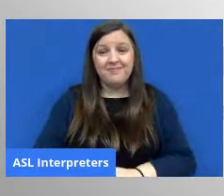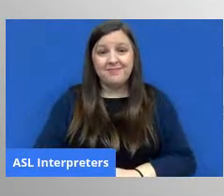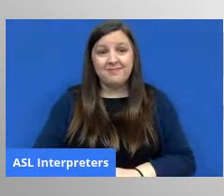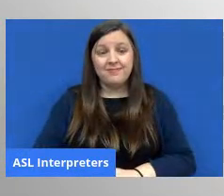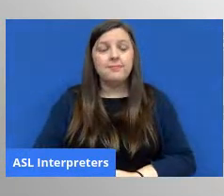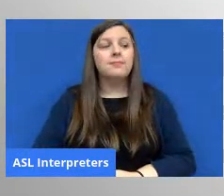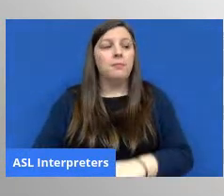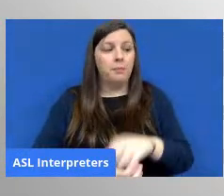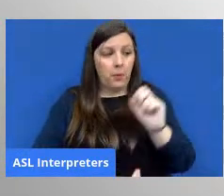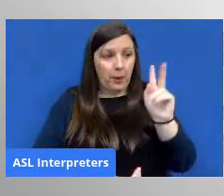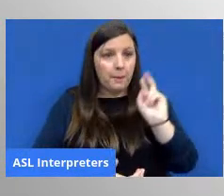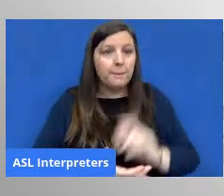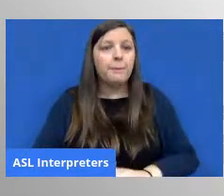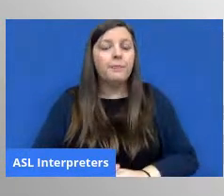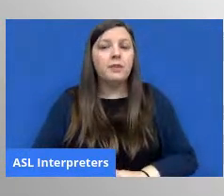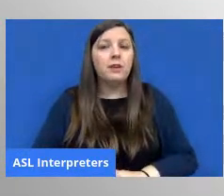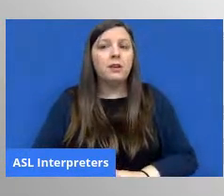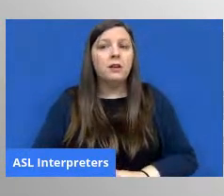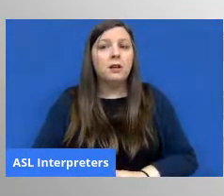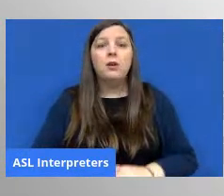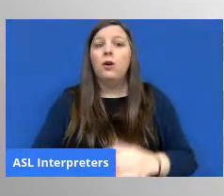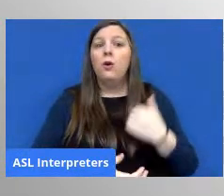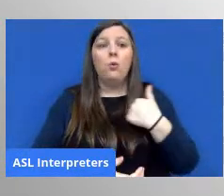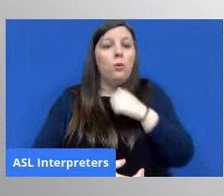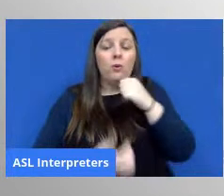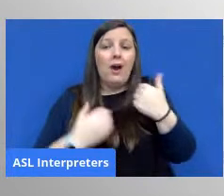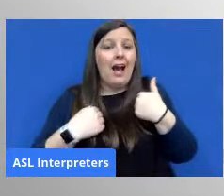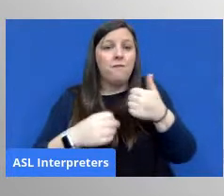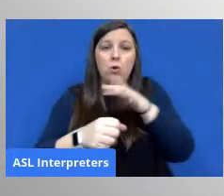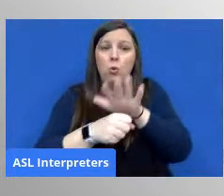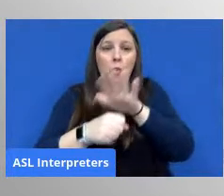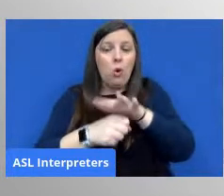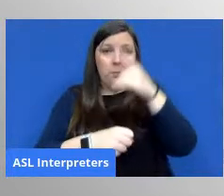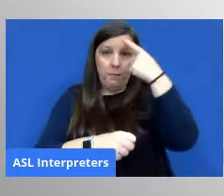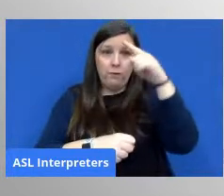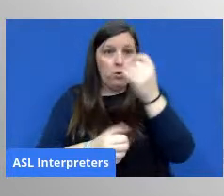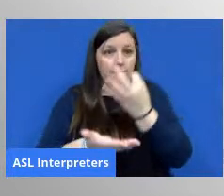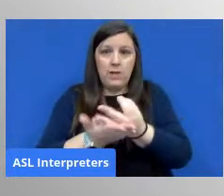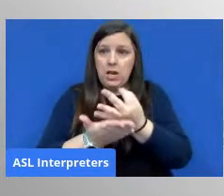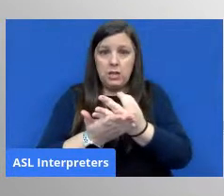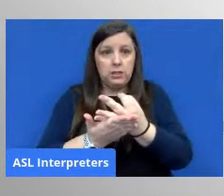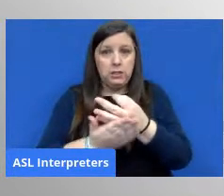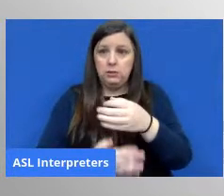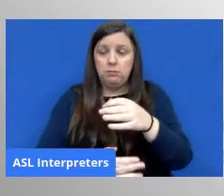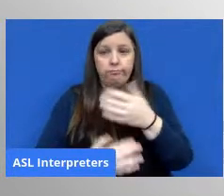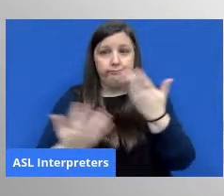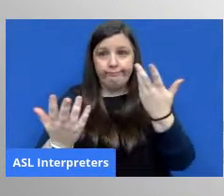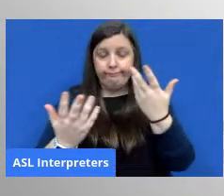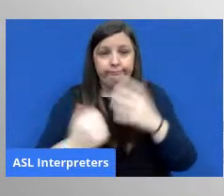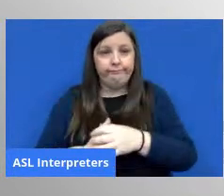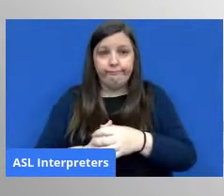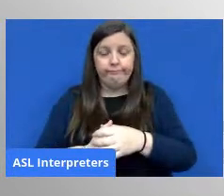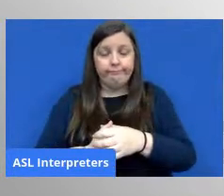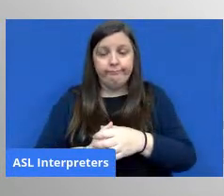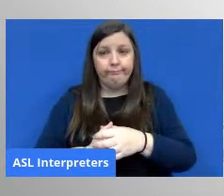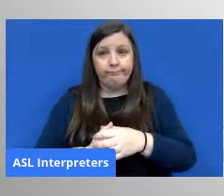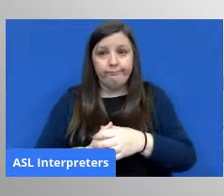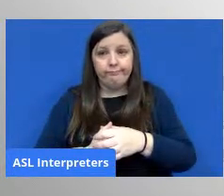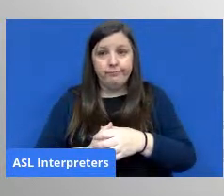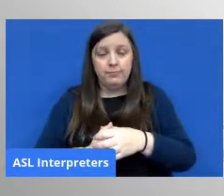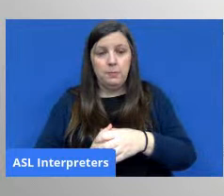Okay. I don't think we have quorum for finance either, if I'm not mistaken.